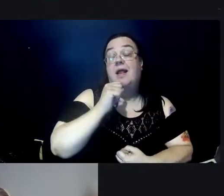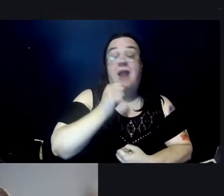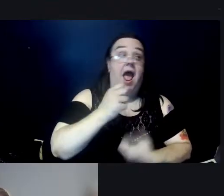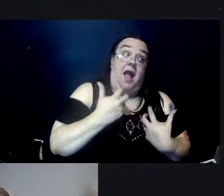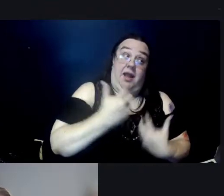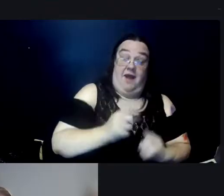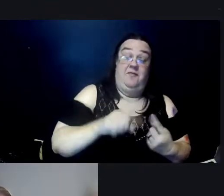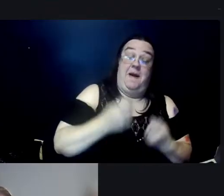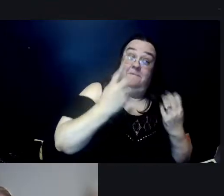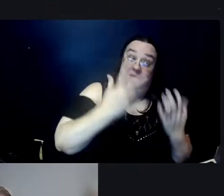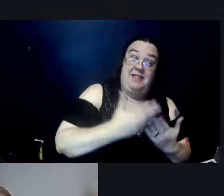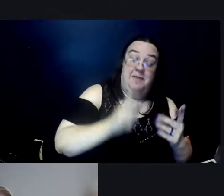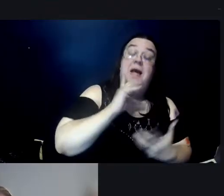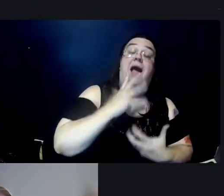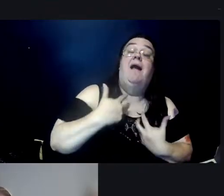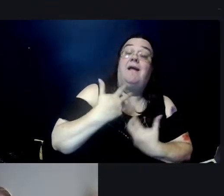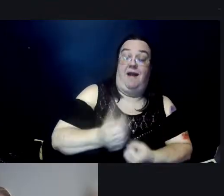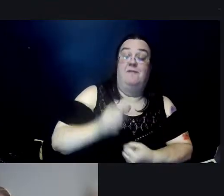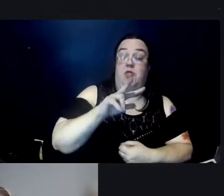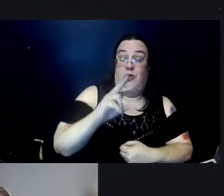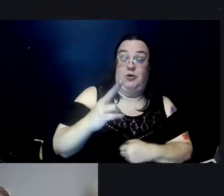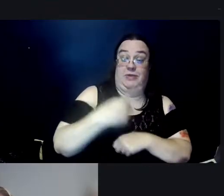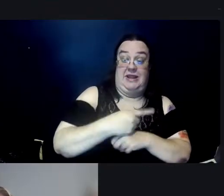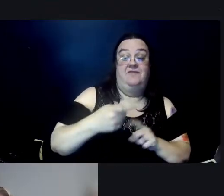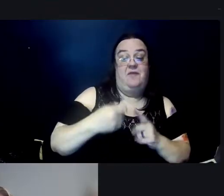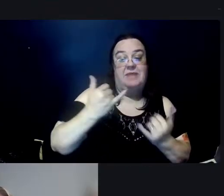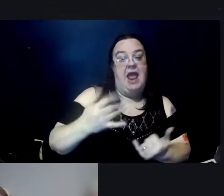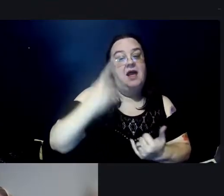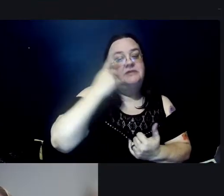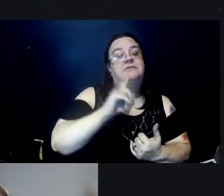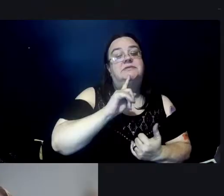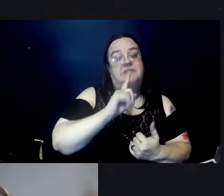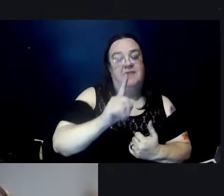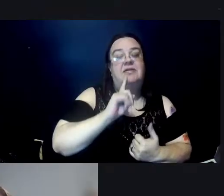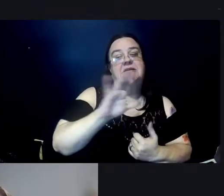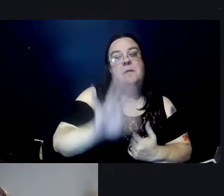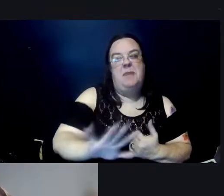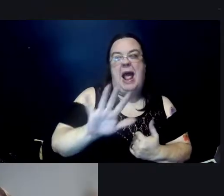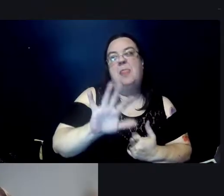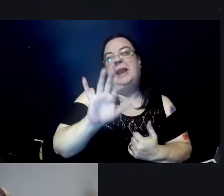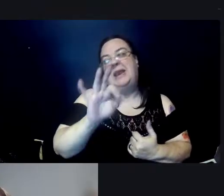that. That is certainly around the 9th or 10th of May.